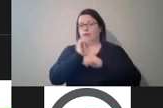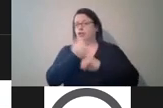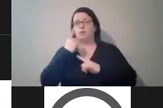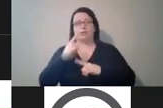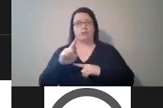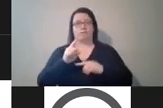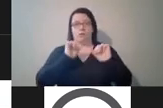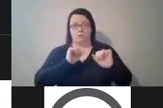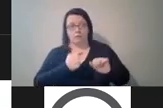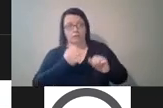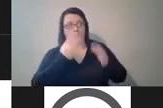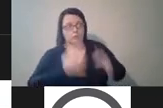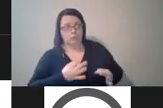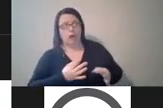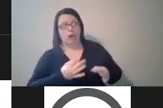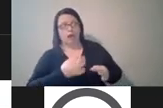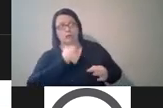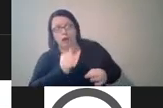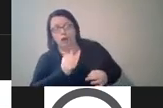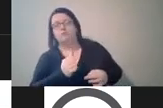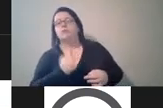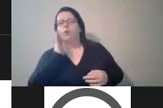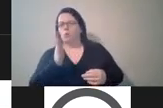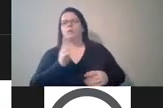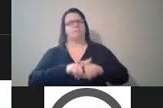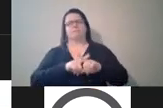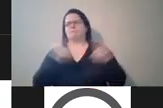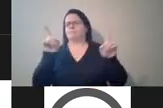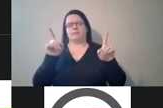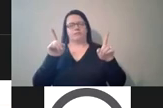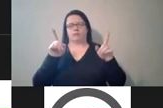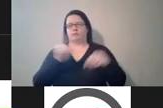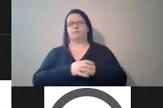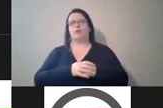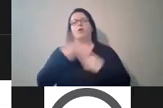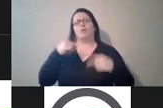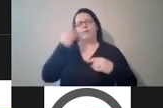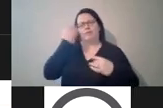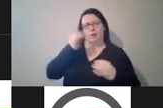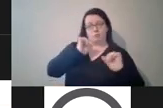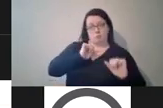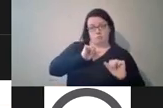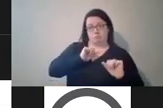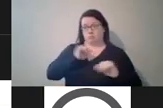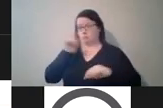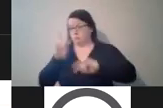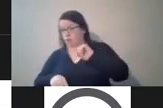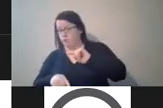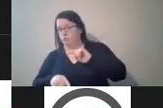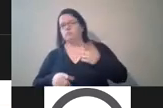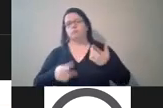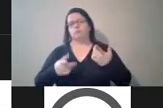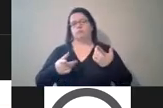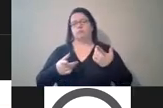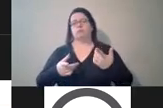different. But just some things, I guess, to consider when thinking about capacity and incapacities. These are just some, I guess, generalized reflections that